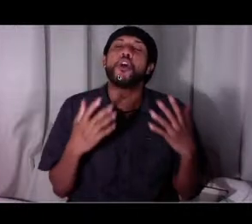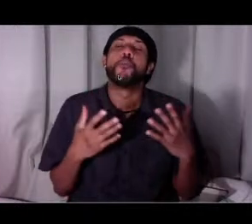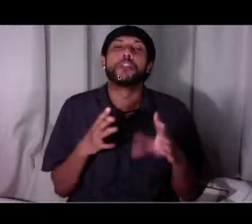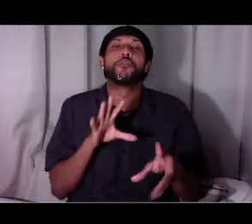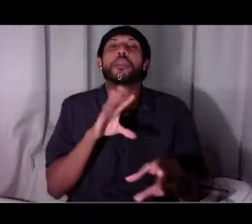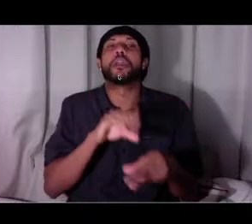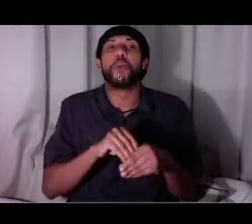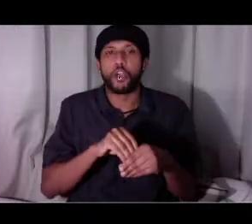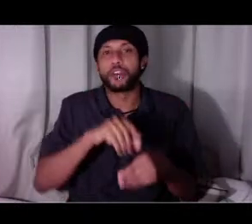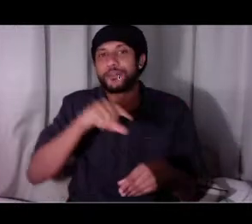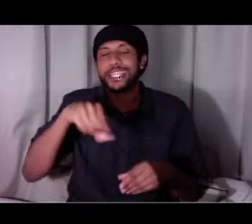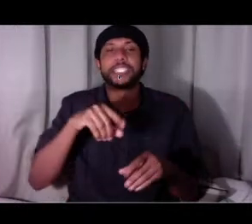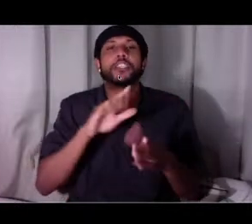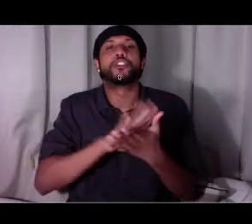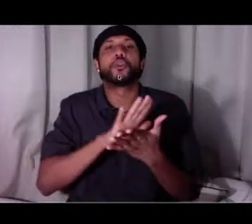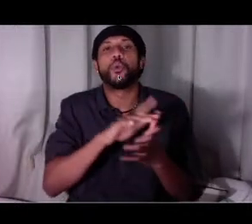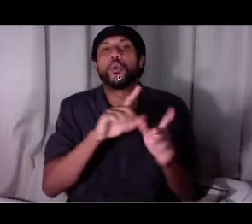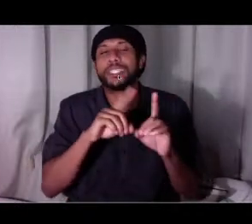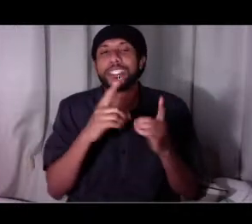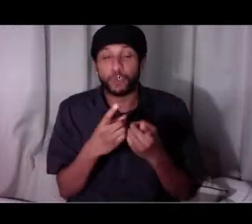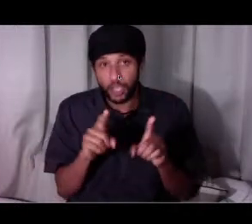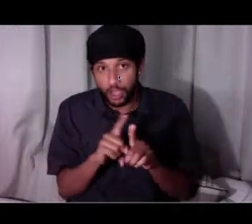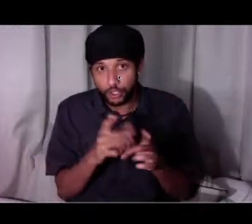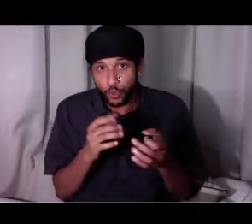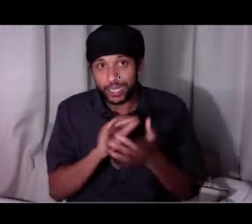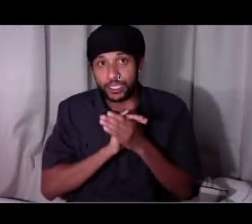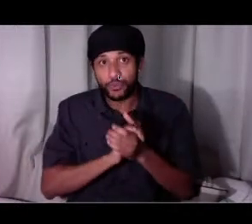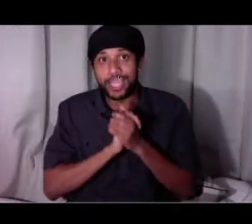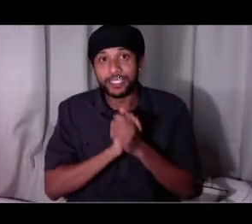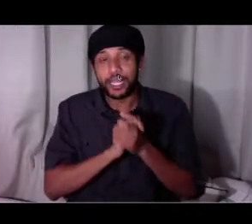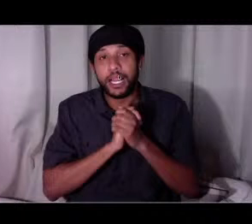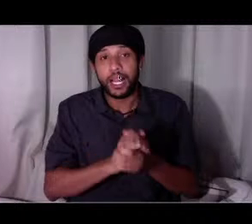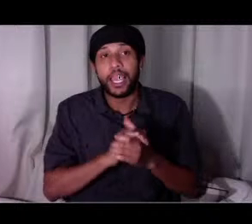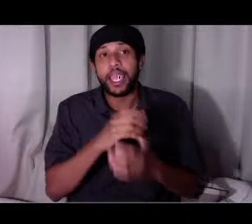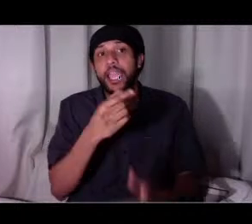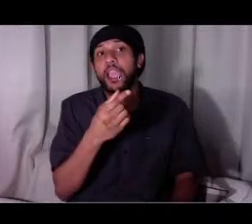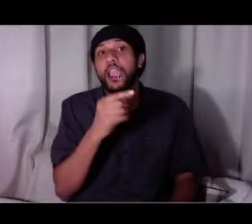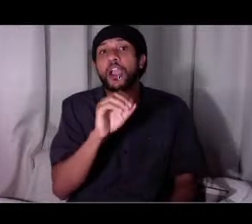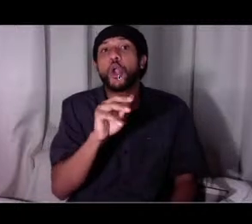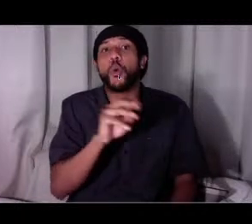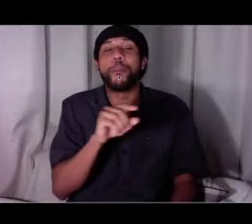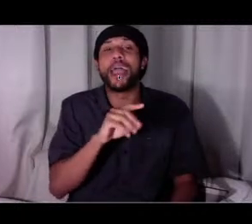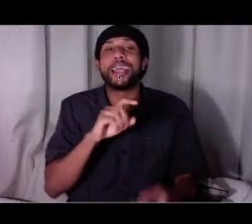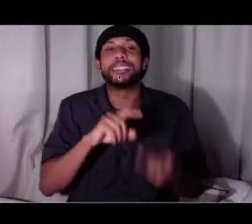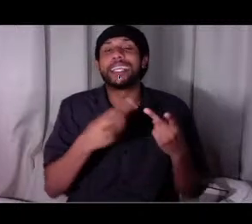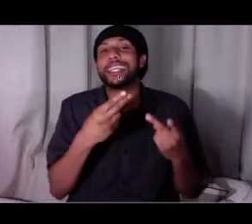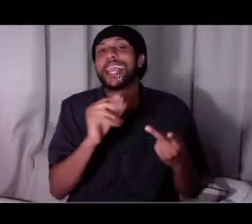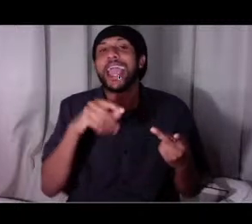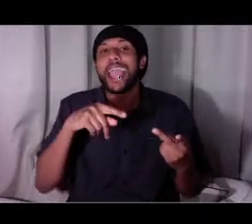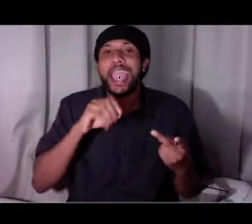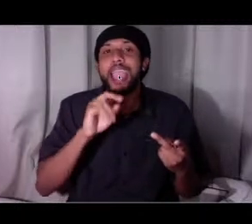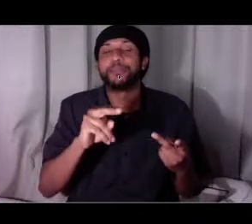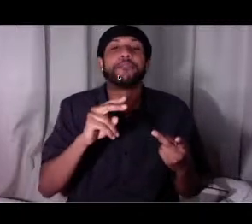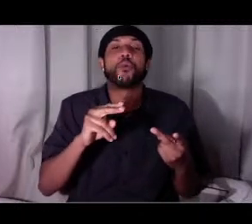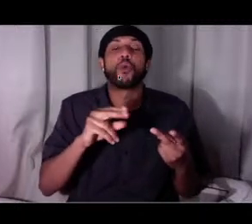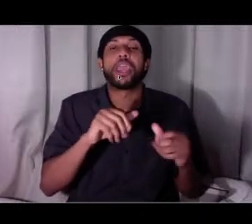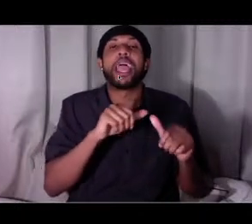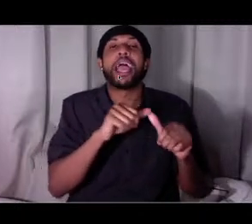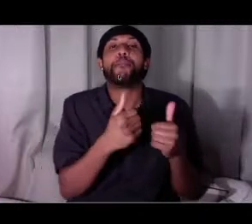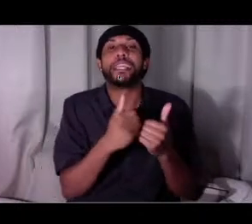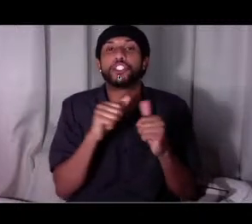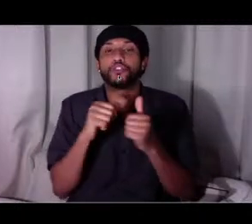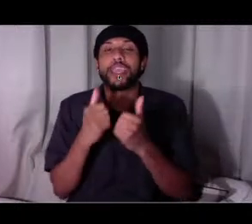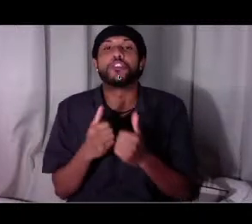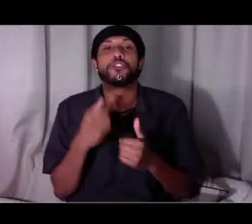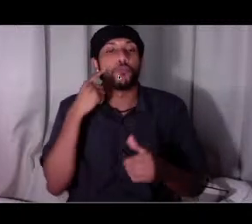of Colton Joint Unified School District also want to congratulate M Gomez and Miss Hampton for administrators of the years thank you